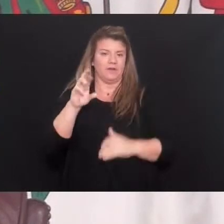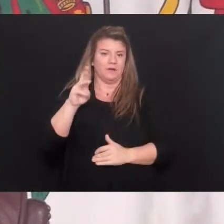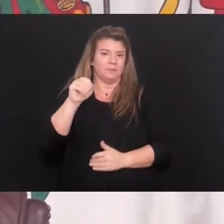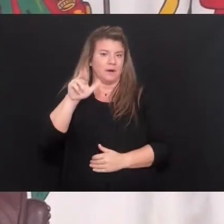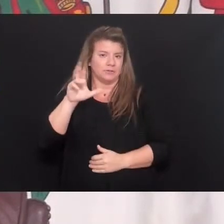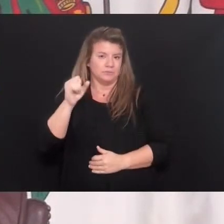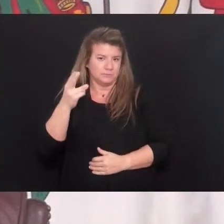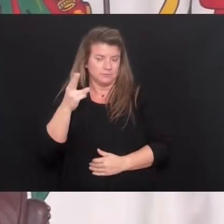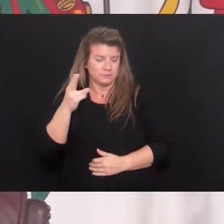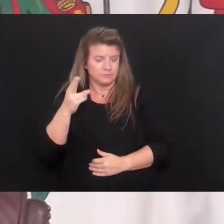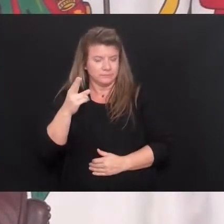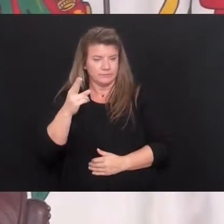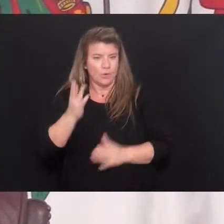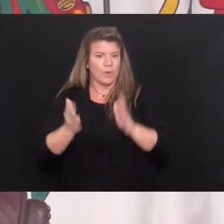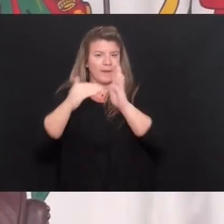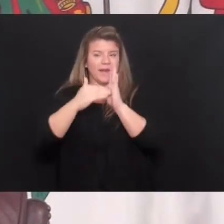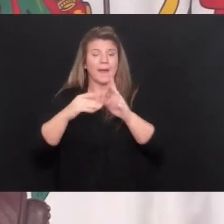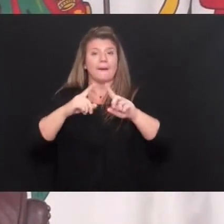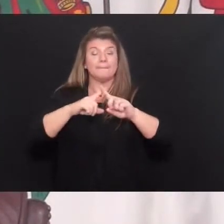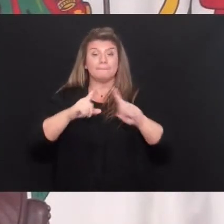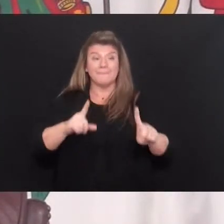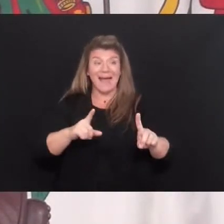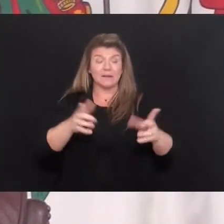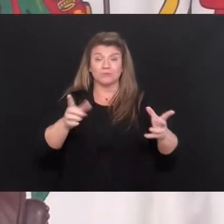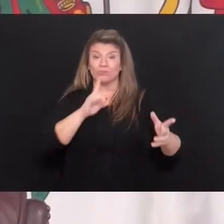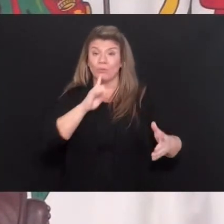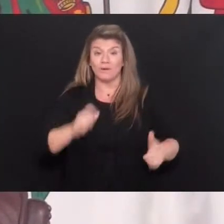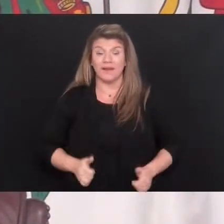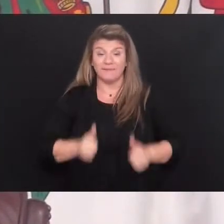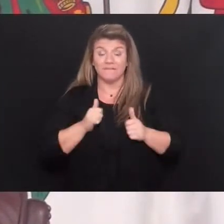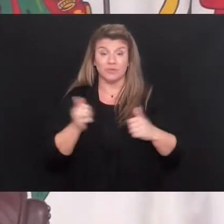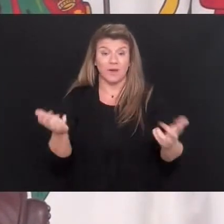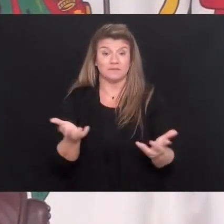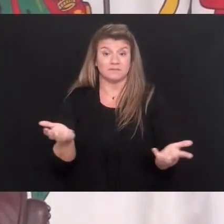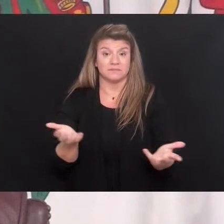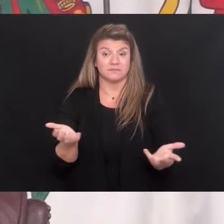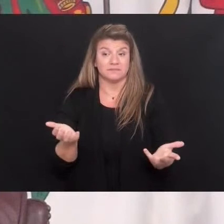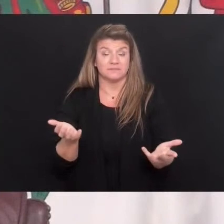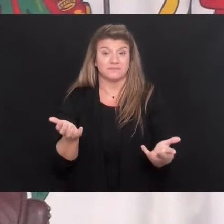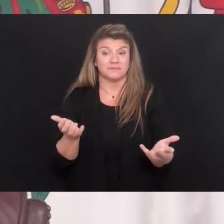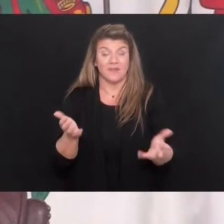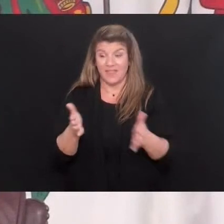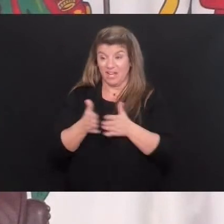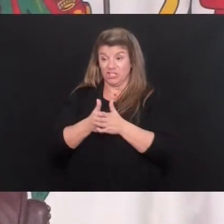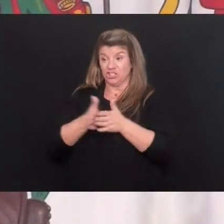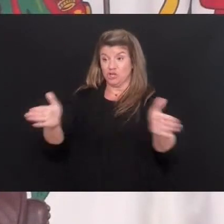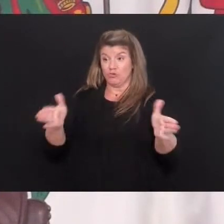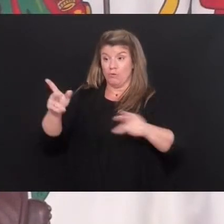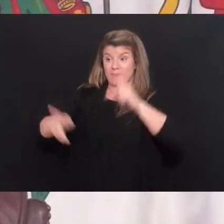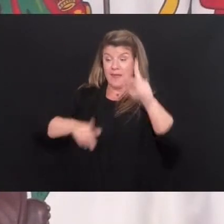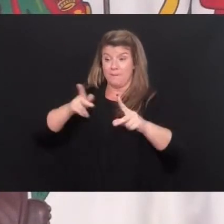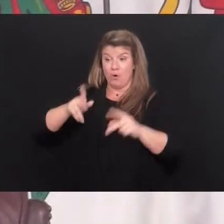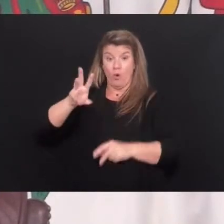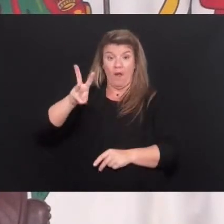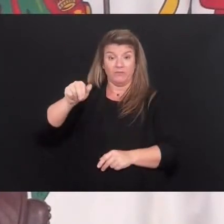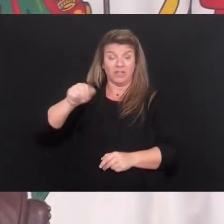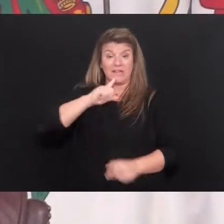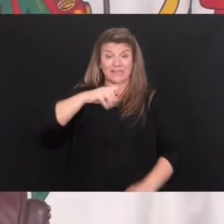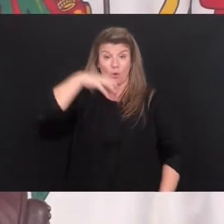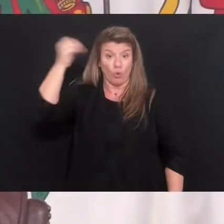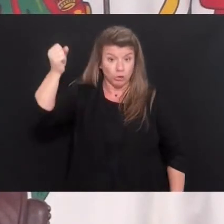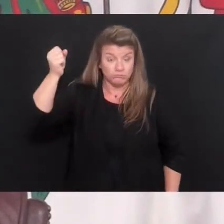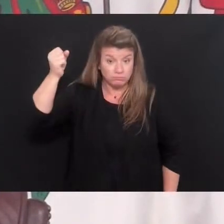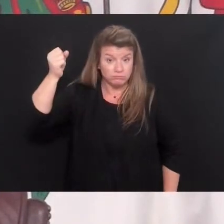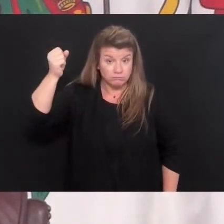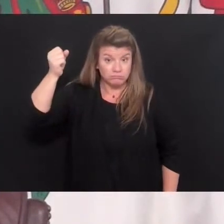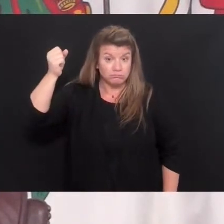but the reality is just real simple. You know, the general public in West Virginia is older,